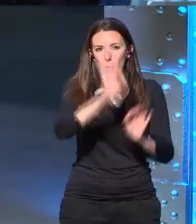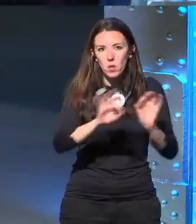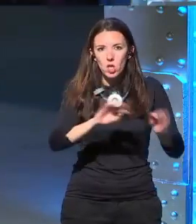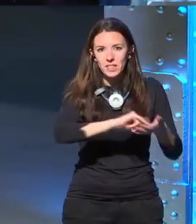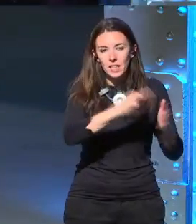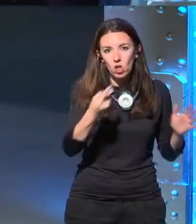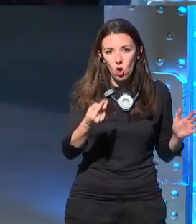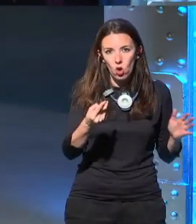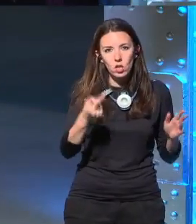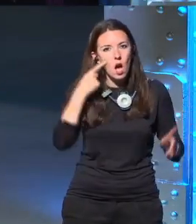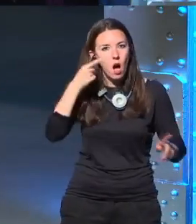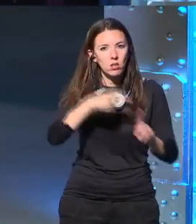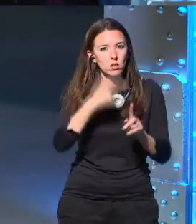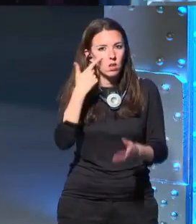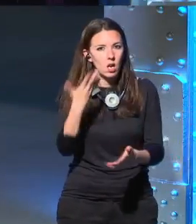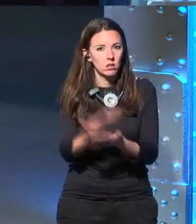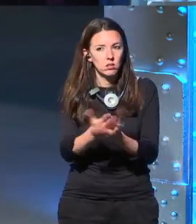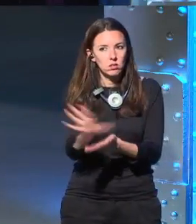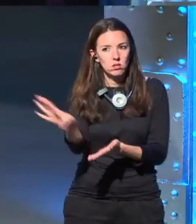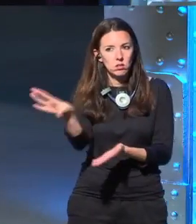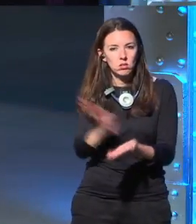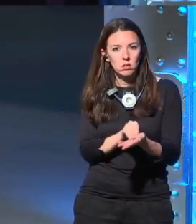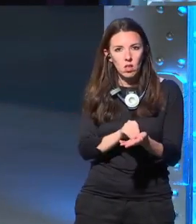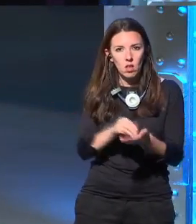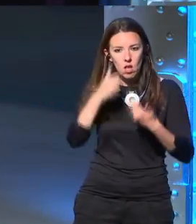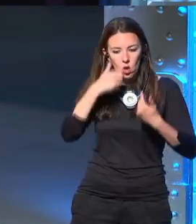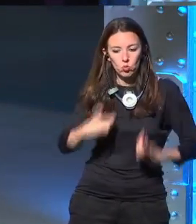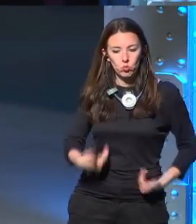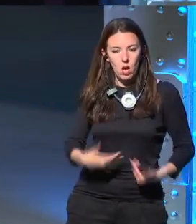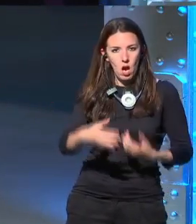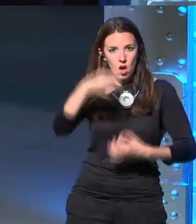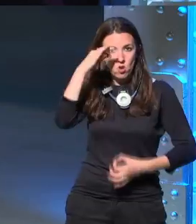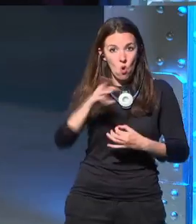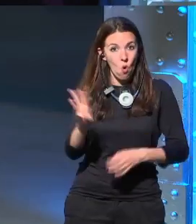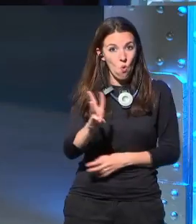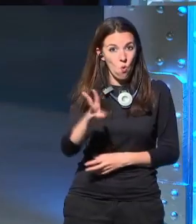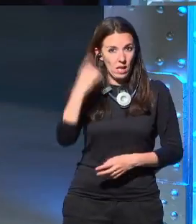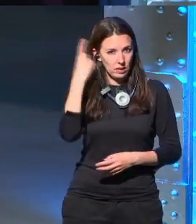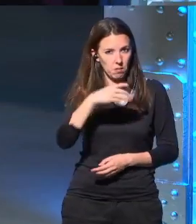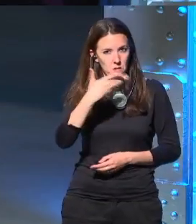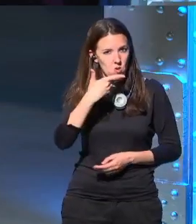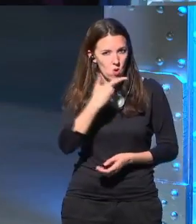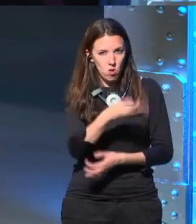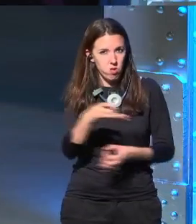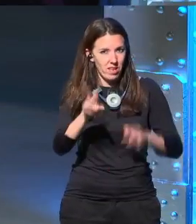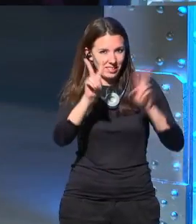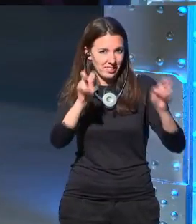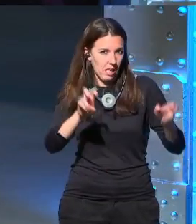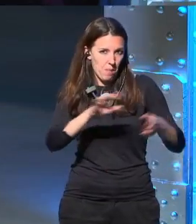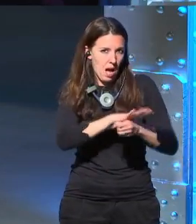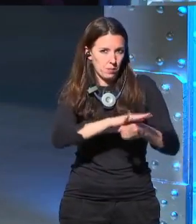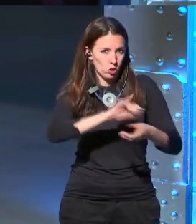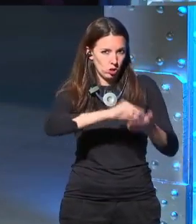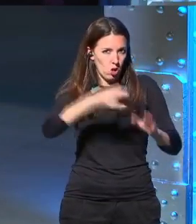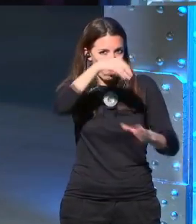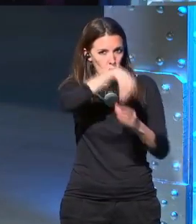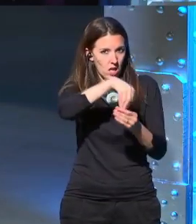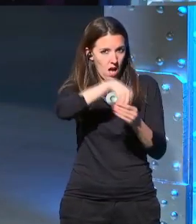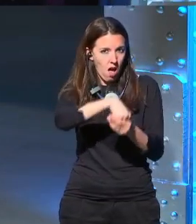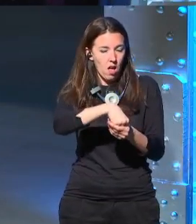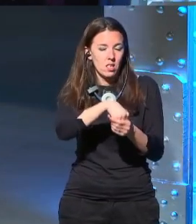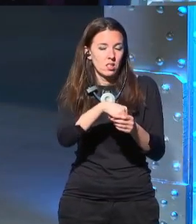proportion of a technology so that it can reflect that proportion of the human being. Walter knows technology